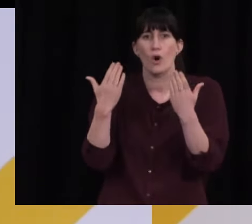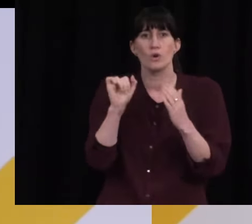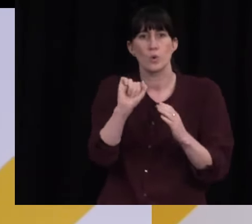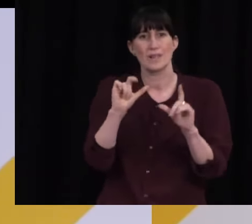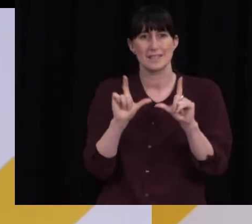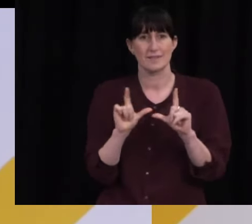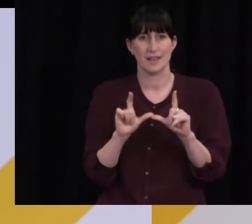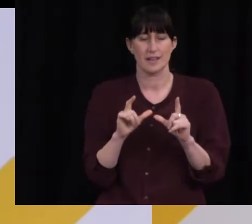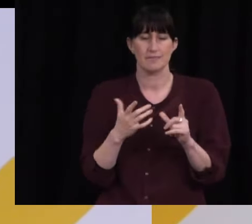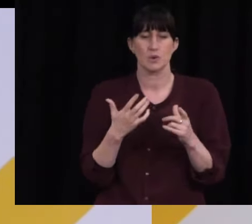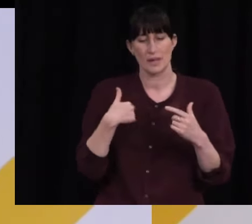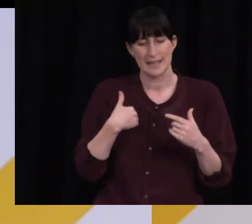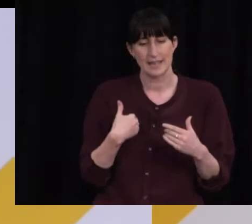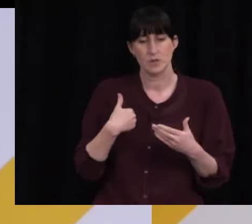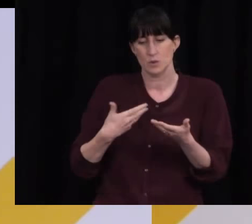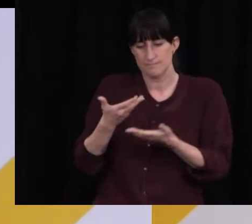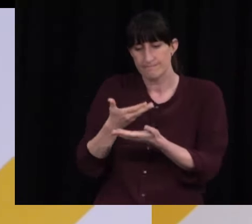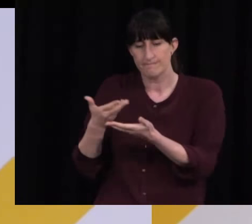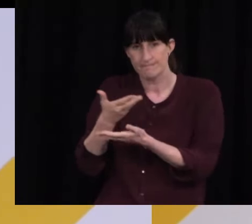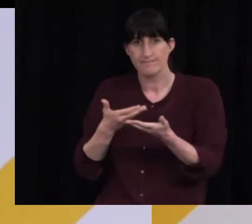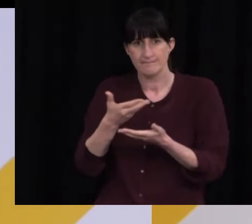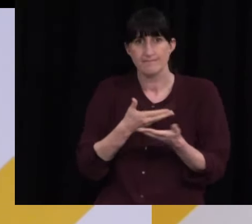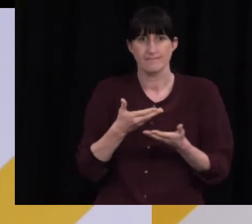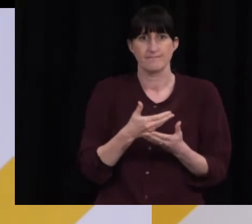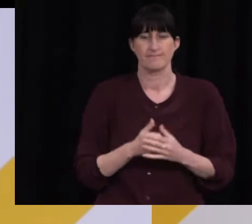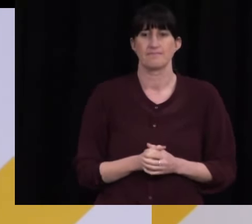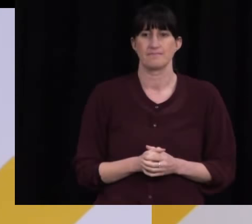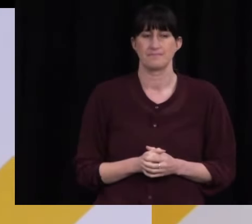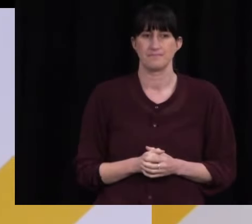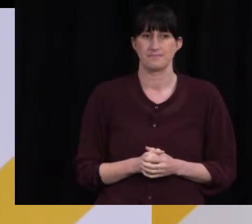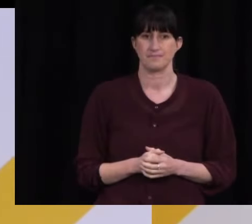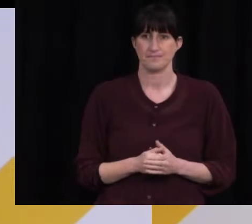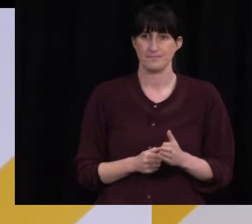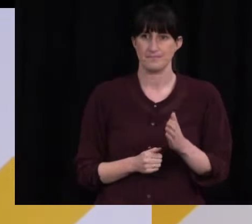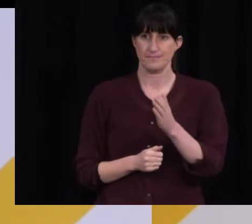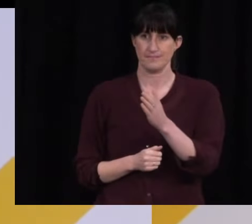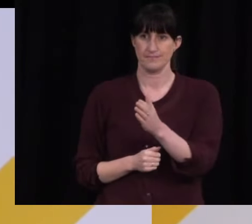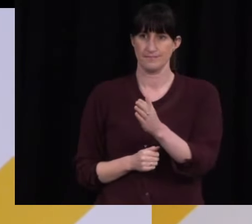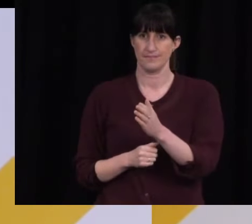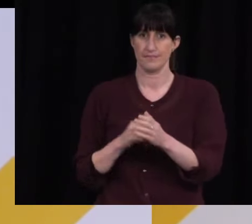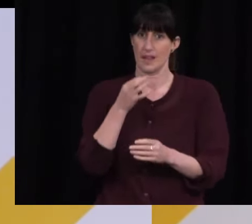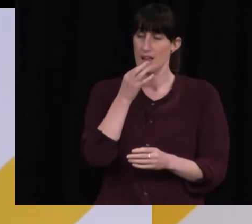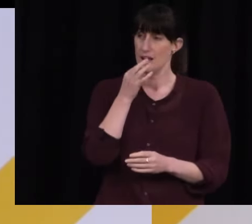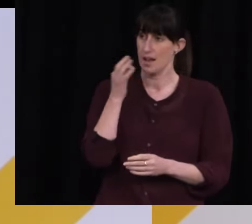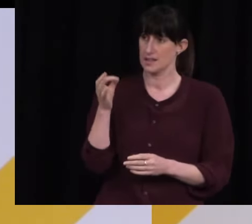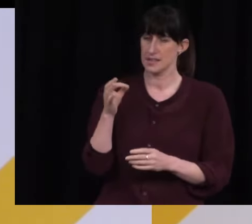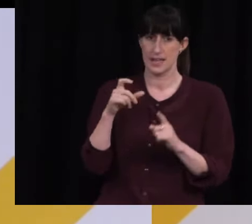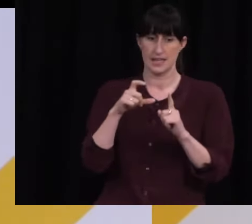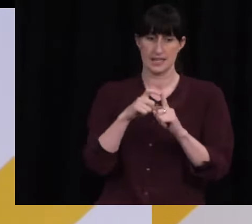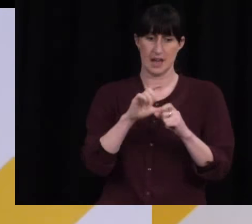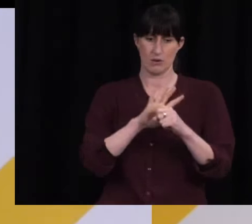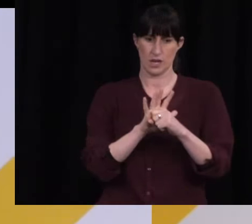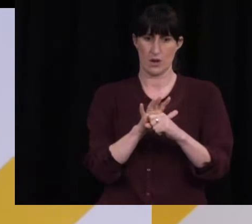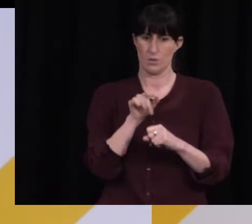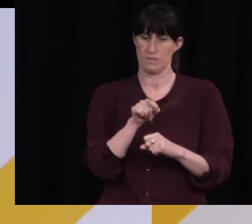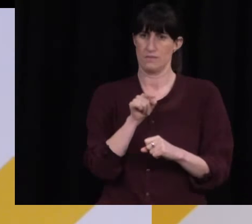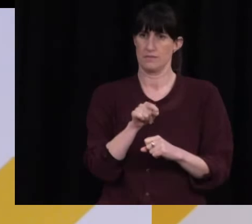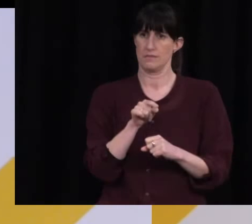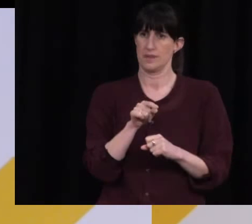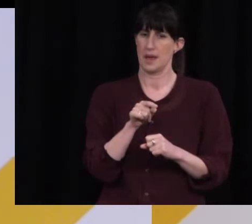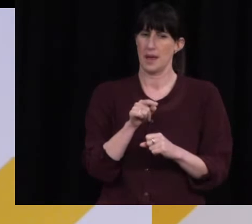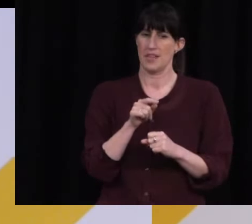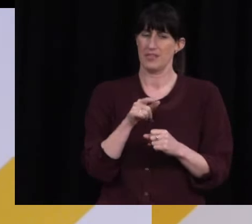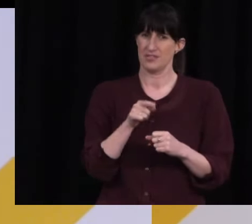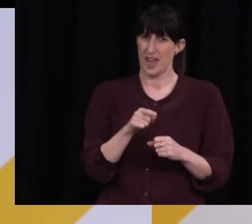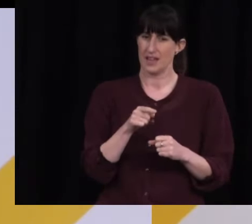where we confidently go out and consult on this option with the sector. Yes. Has Delta made you reconsider making the vaccine